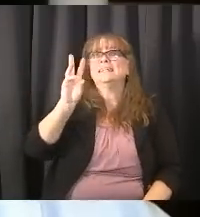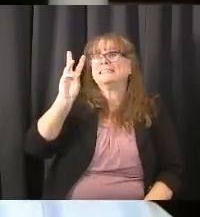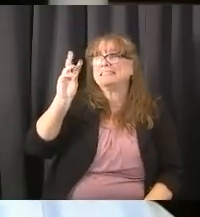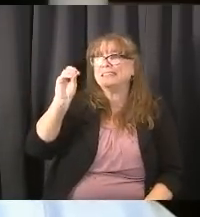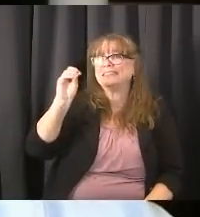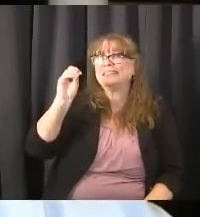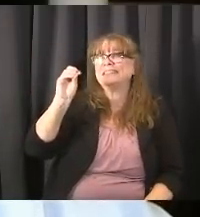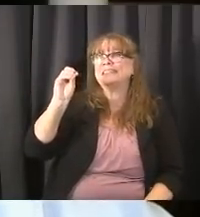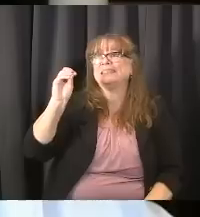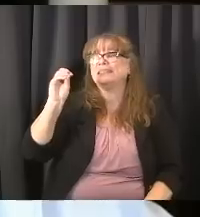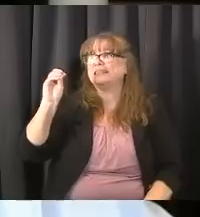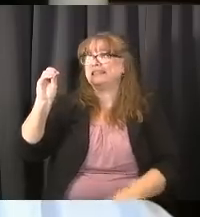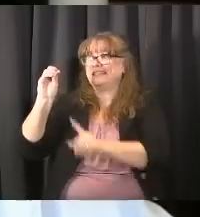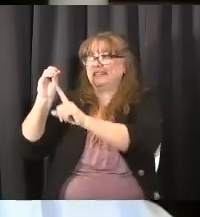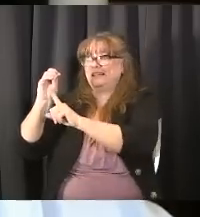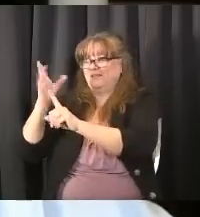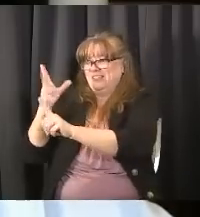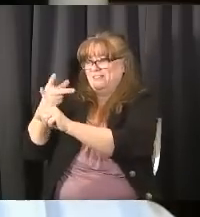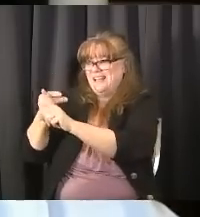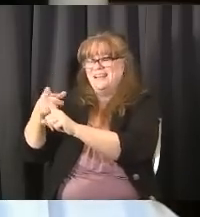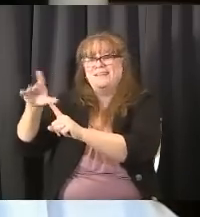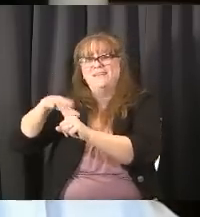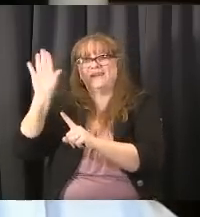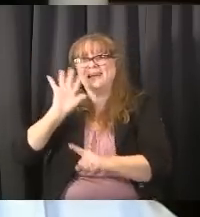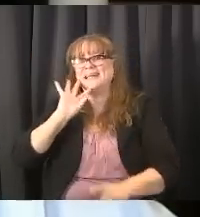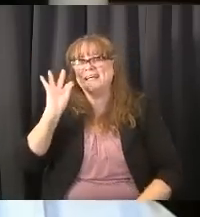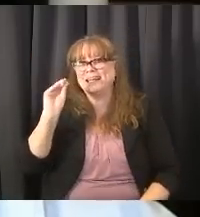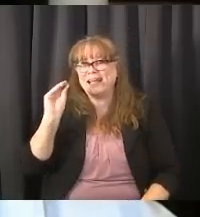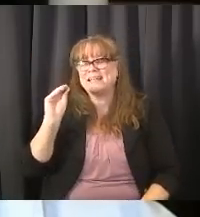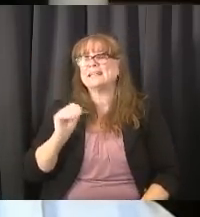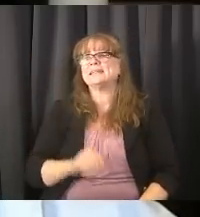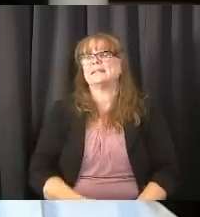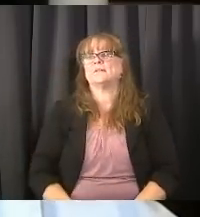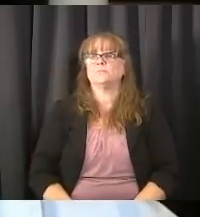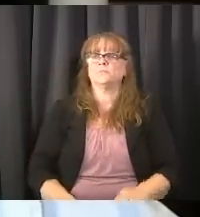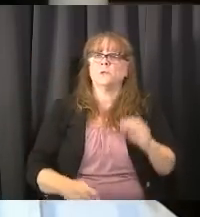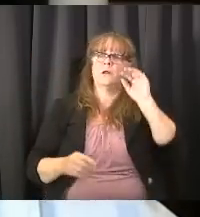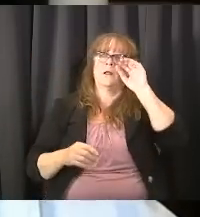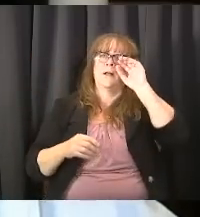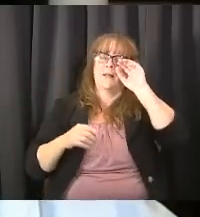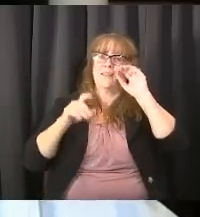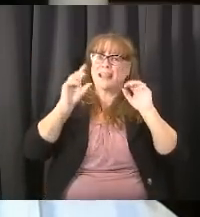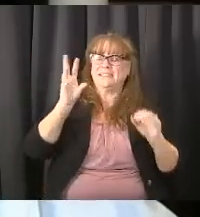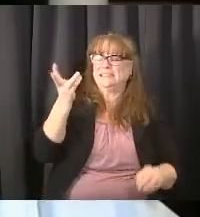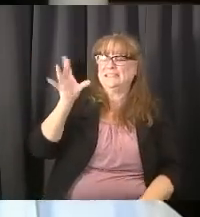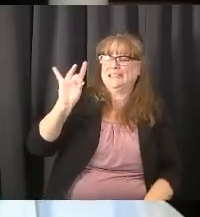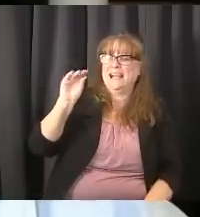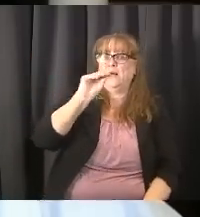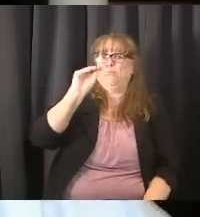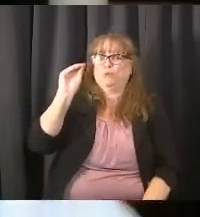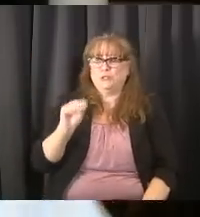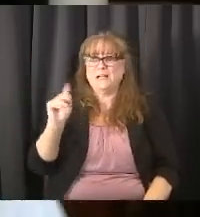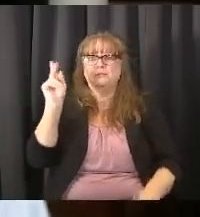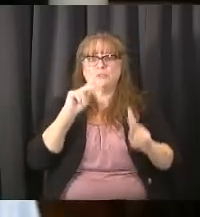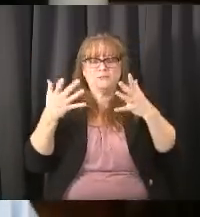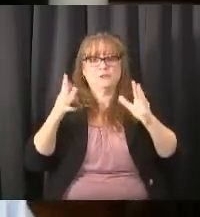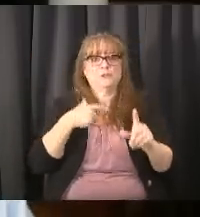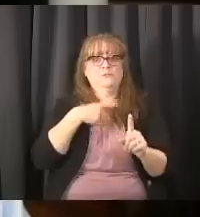been over individuals that are 70 years of age. So we're continuing to focus on that population base.